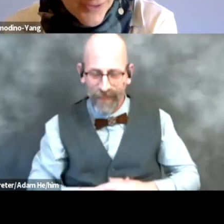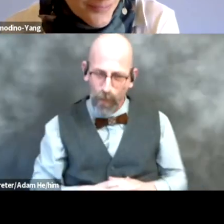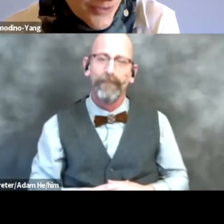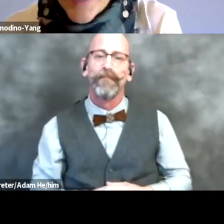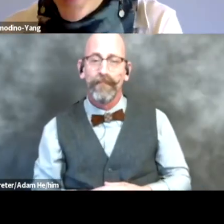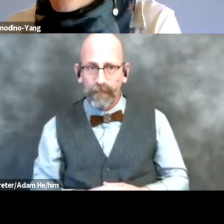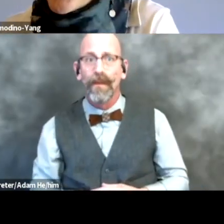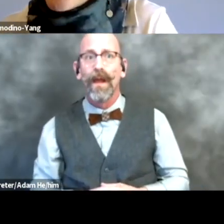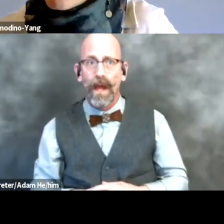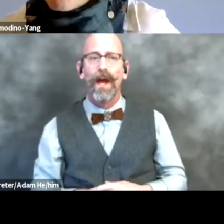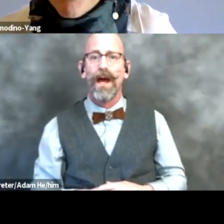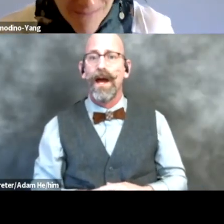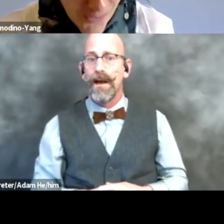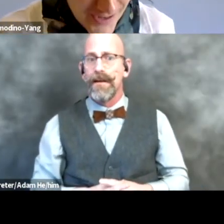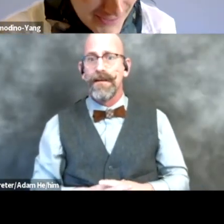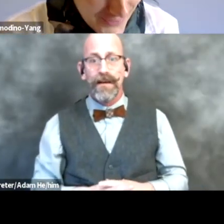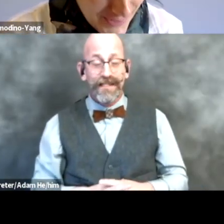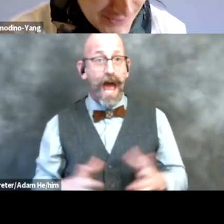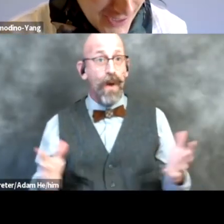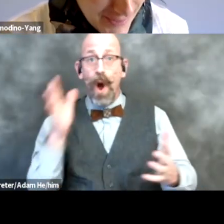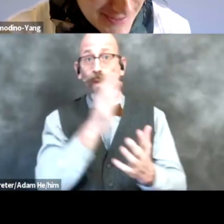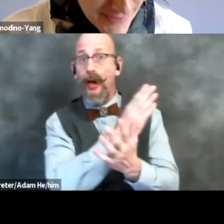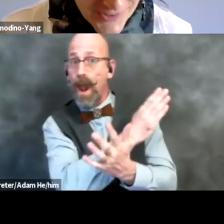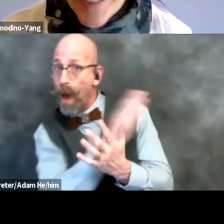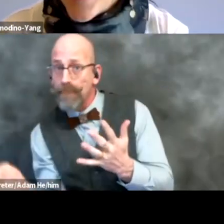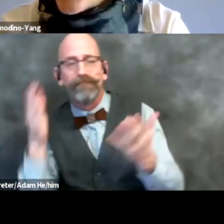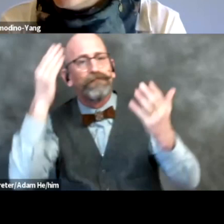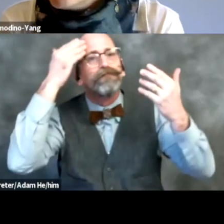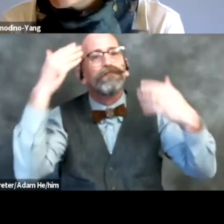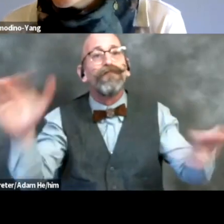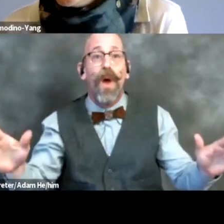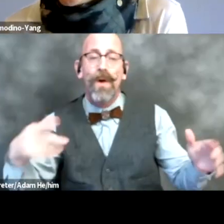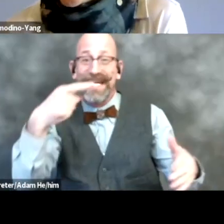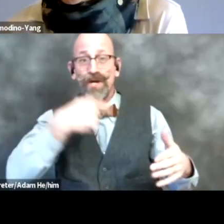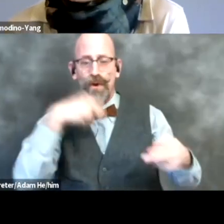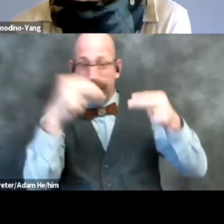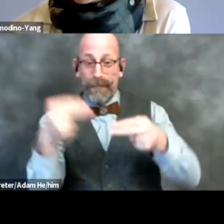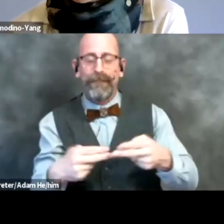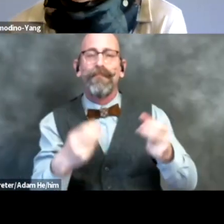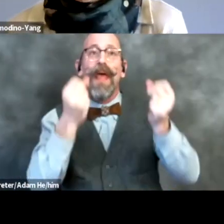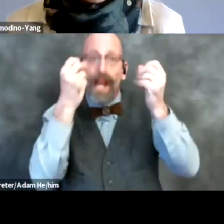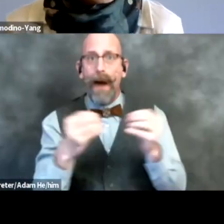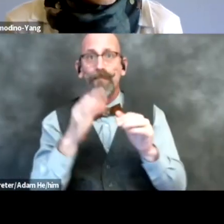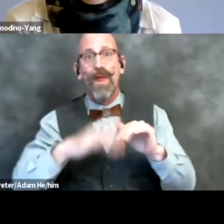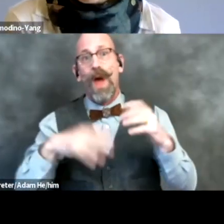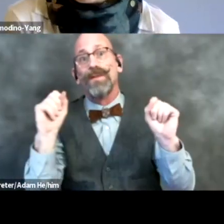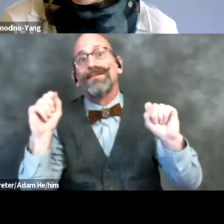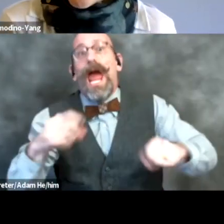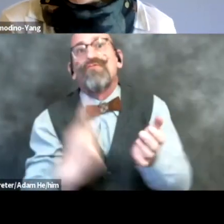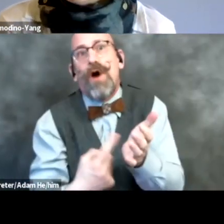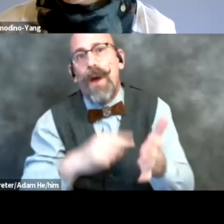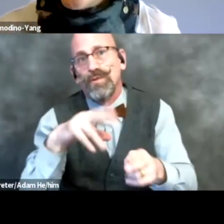how far we'll get. I've put more in here than we could talk about, especially given some of the technical issues.